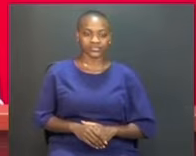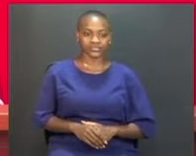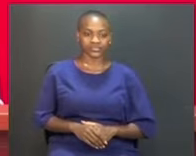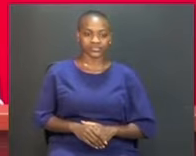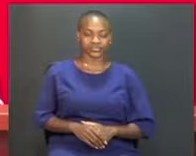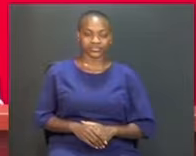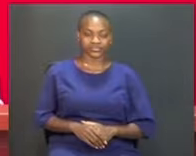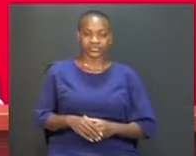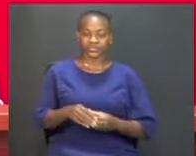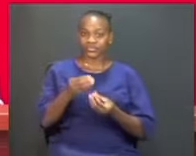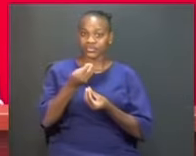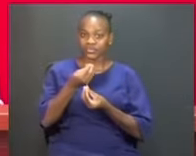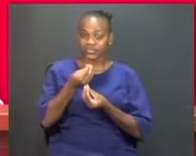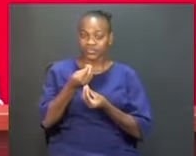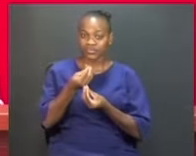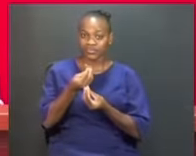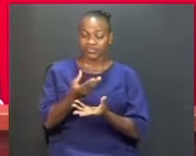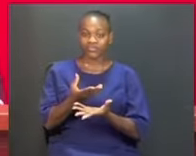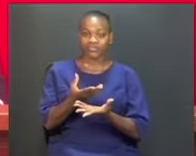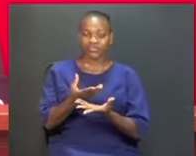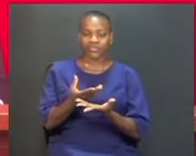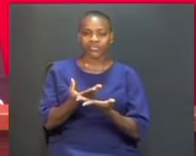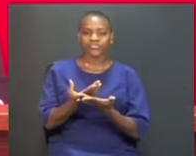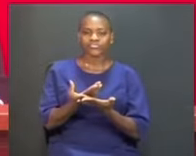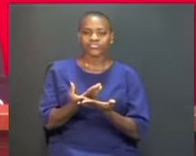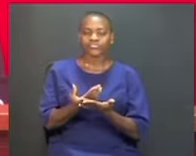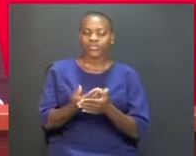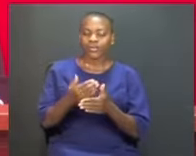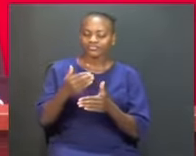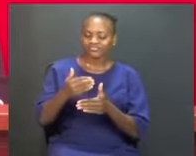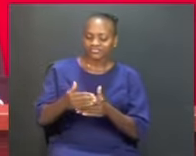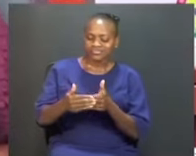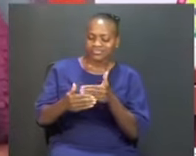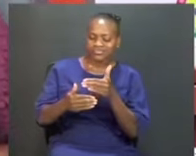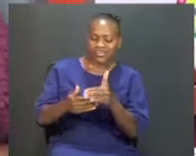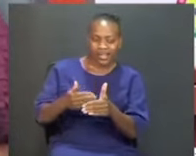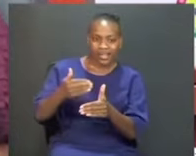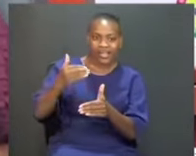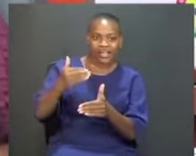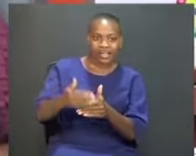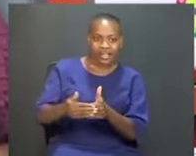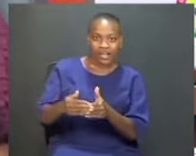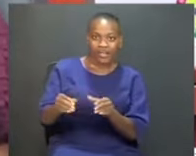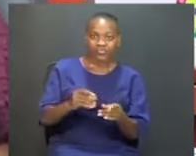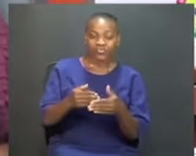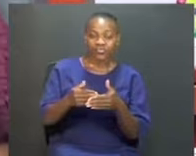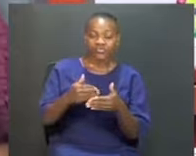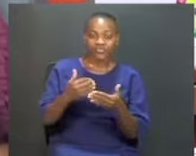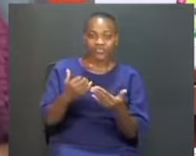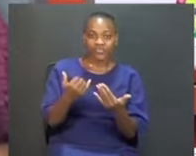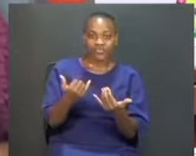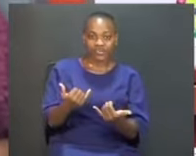to tell you the steps he has taken before now seeking the leave.